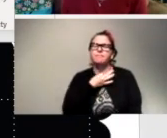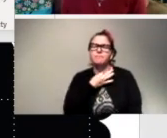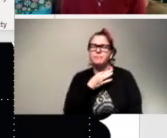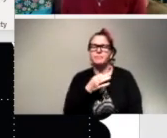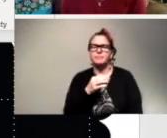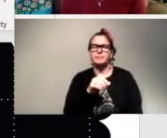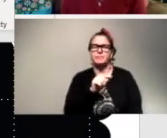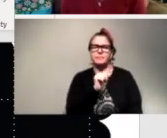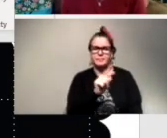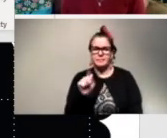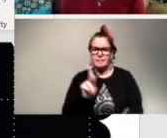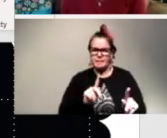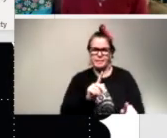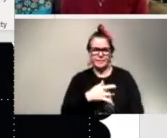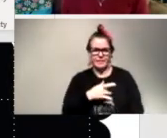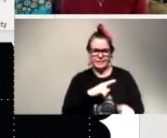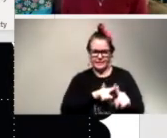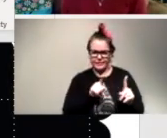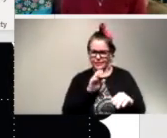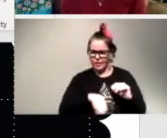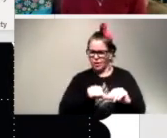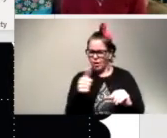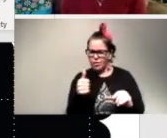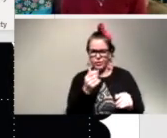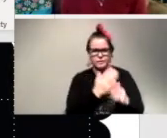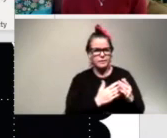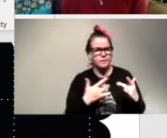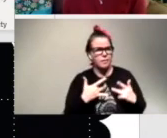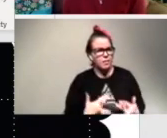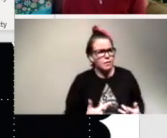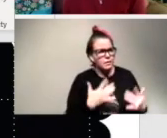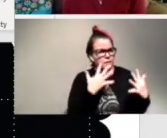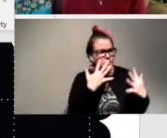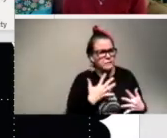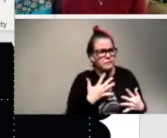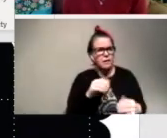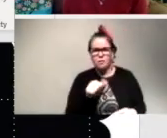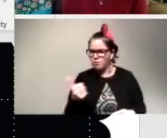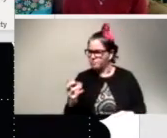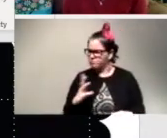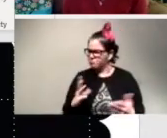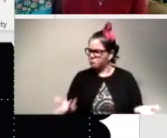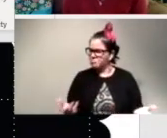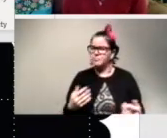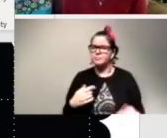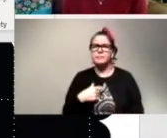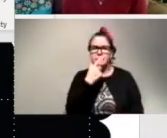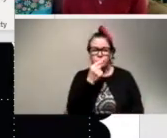from other people. Why did some people get sad or depressed? I was also very interested in drug